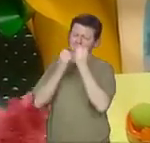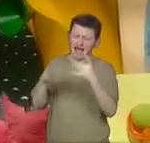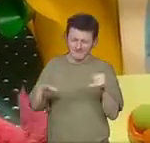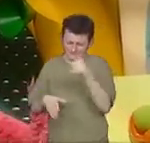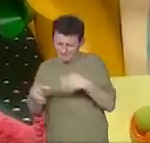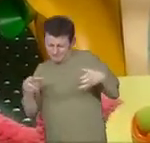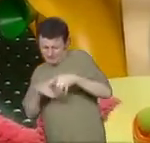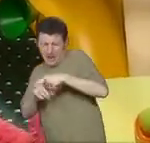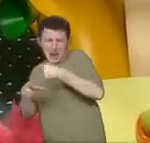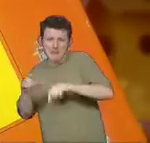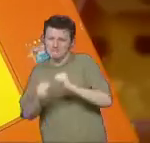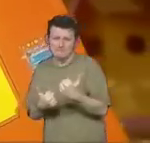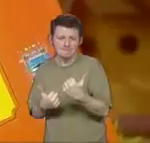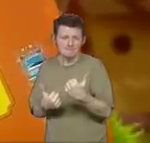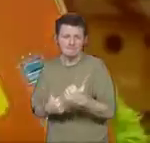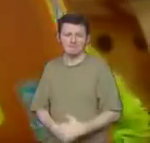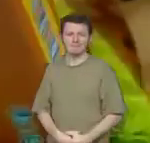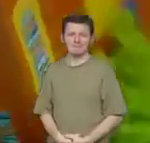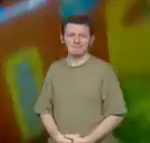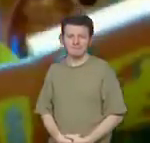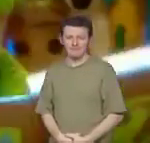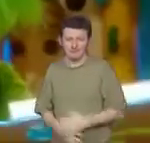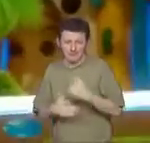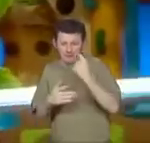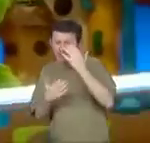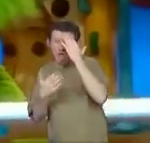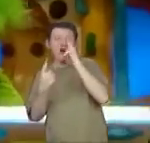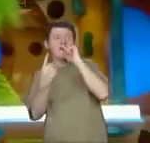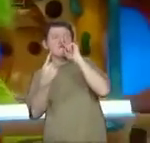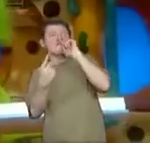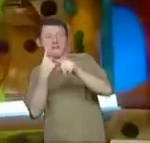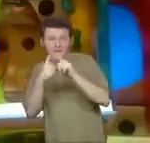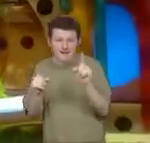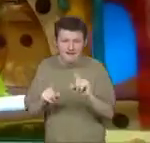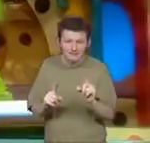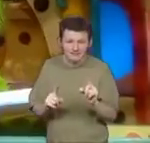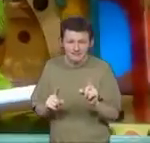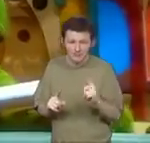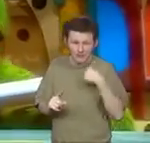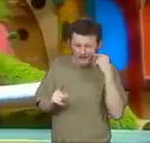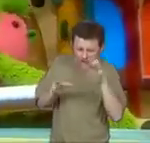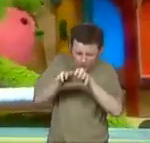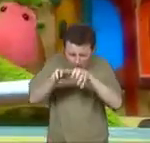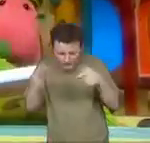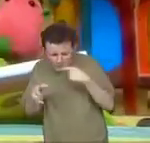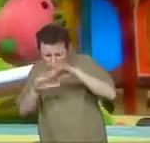the tiddlypeeps are. When they don't know the answer, they look it up in an